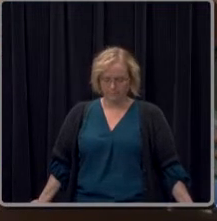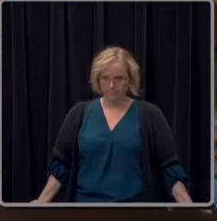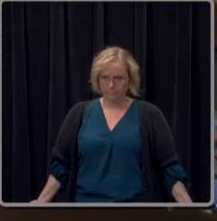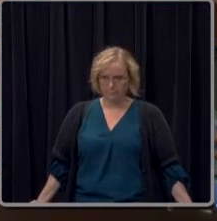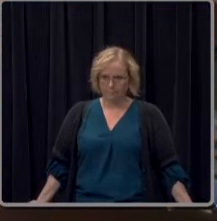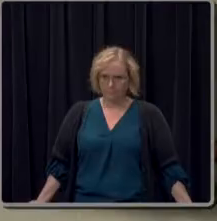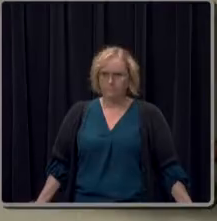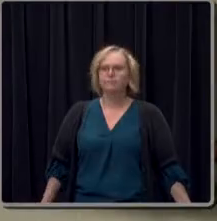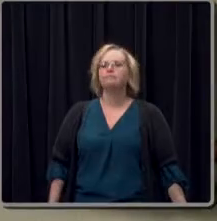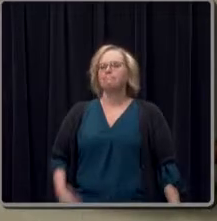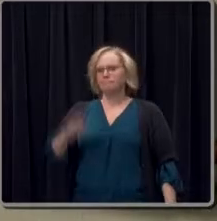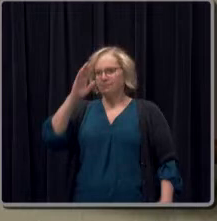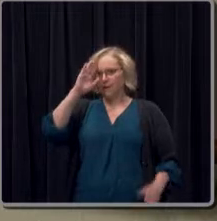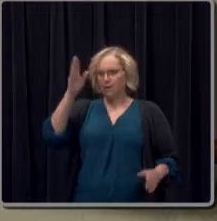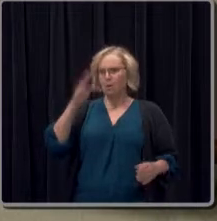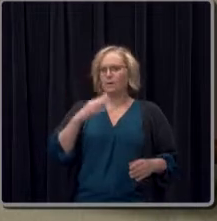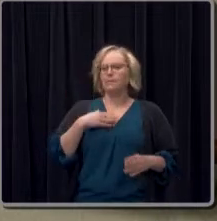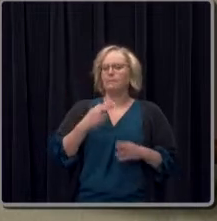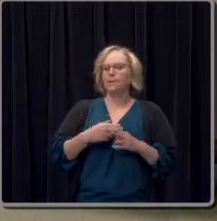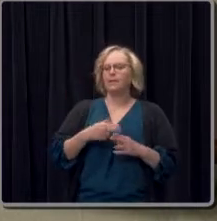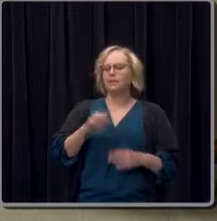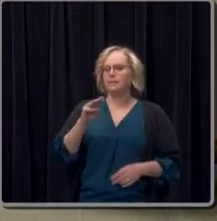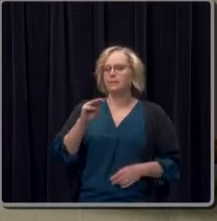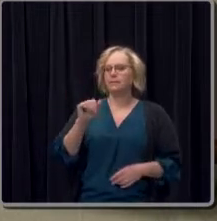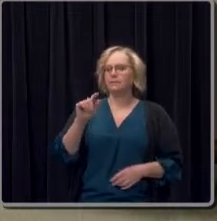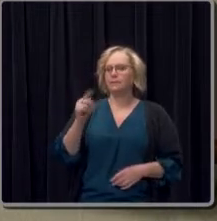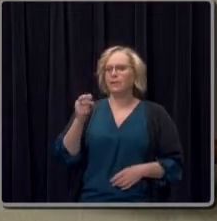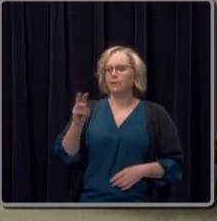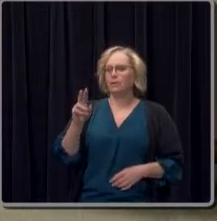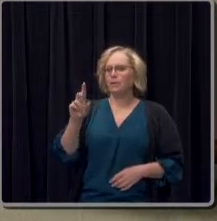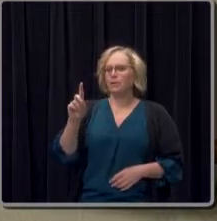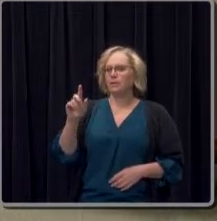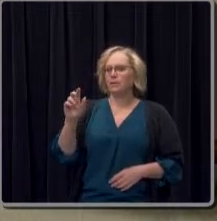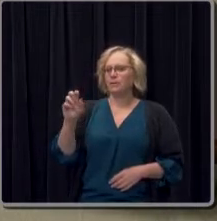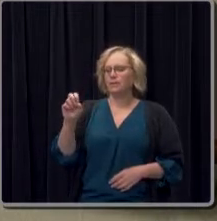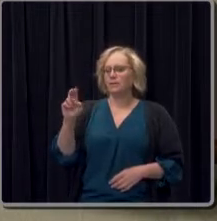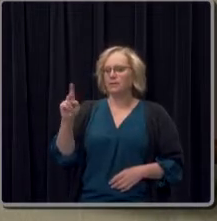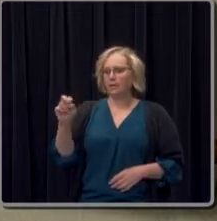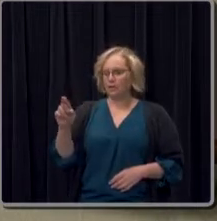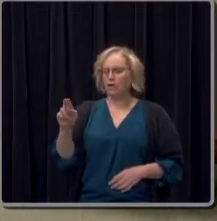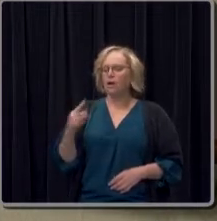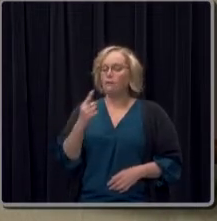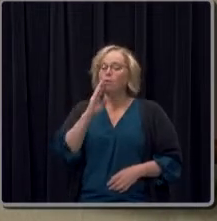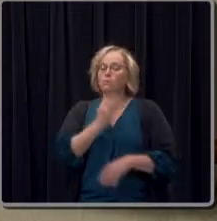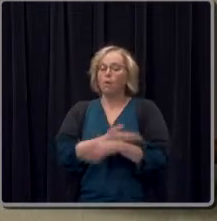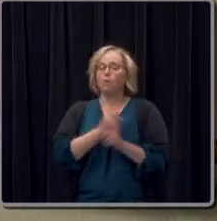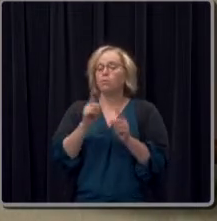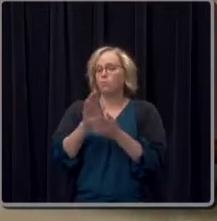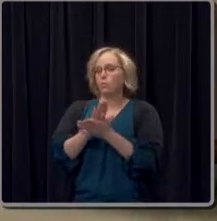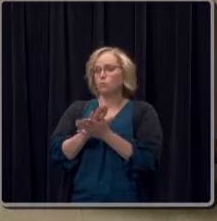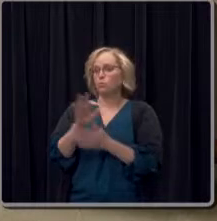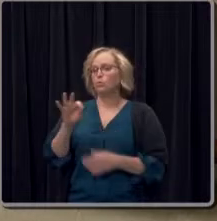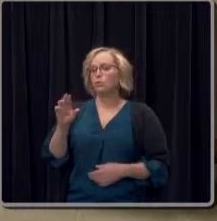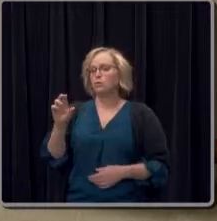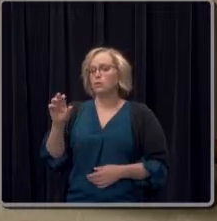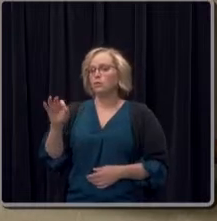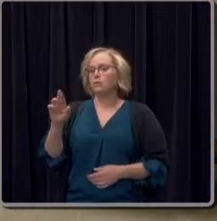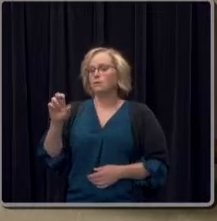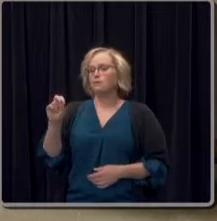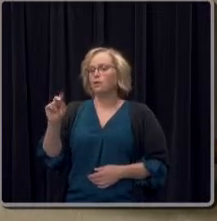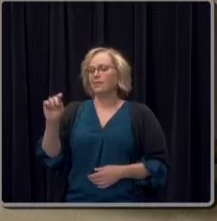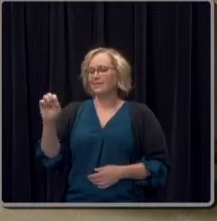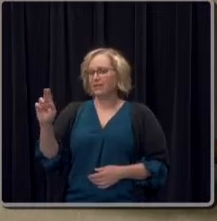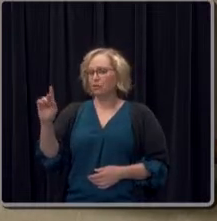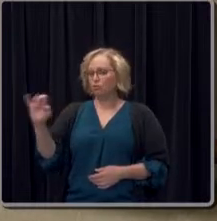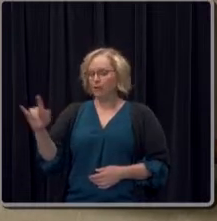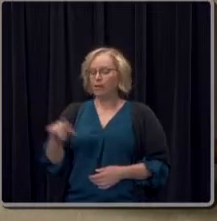Hello, guys. My name is Matthew Dinner. I have one daughter that goes to school at Frontier, got a son that goes to school at Brome,